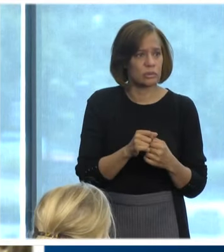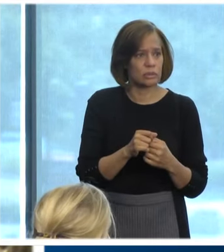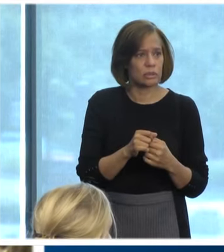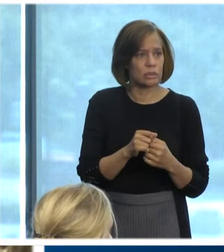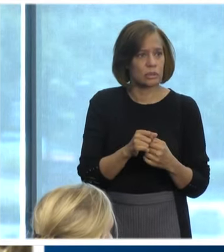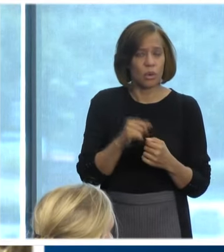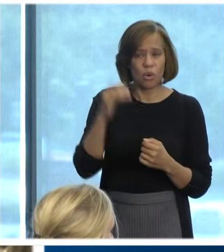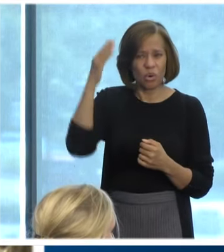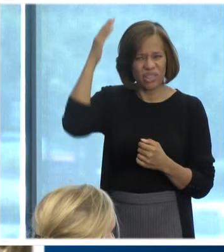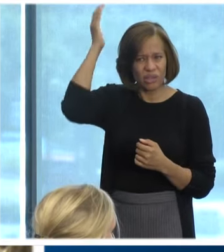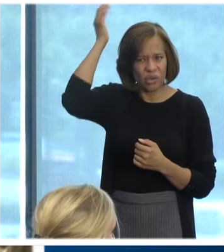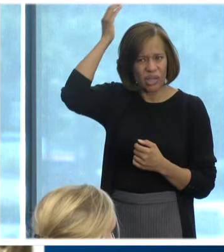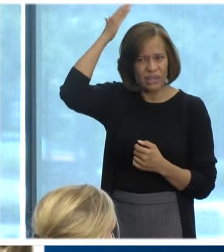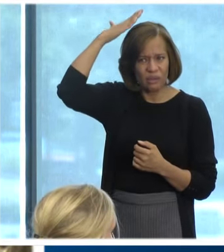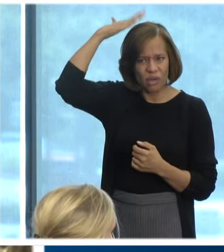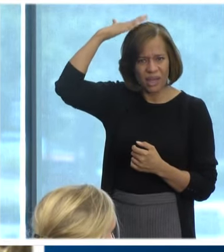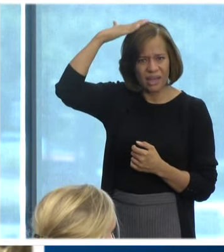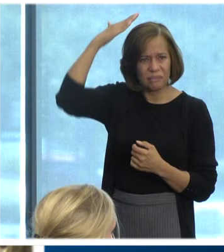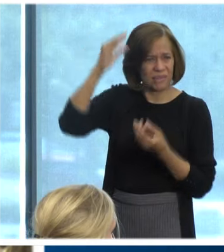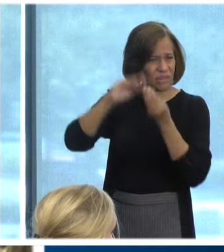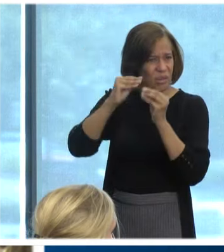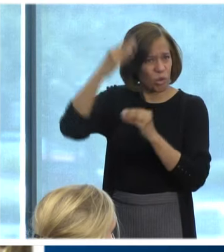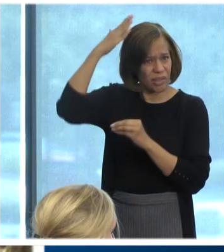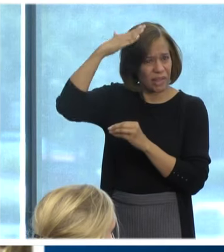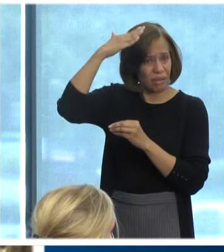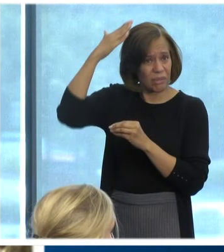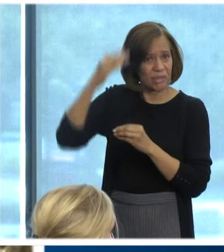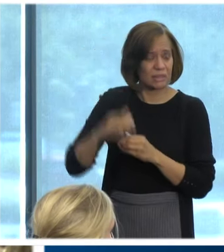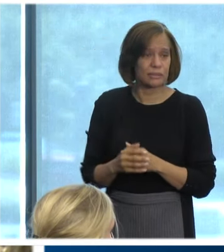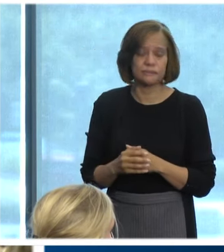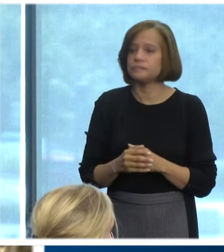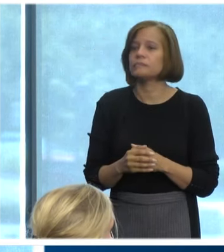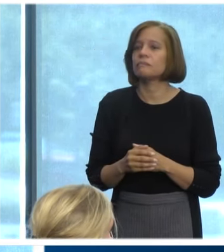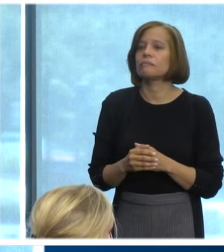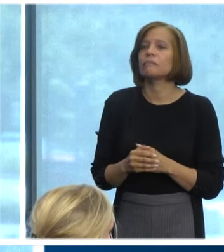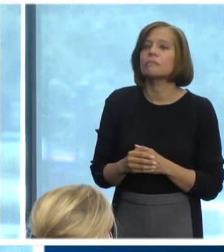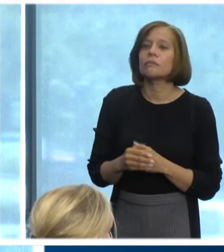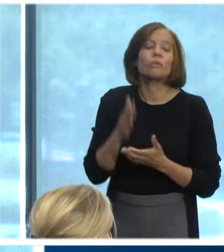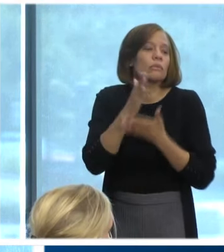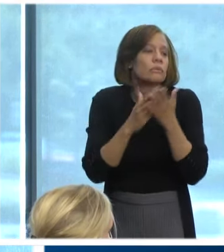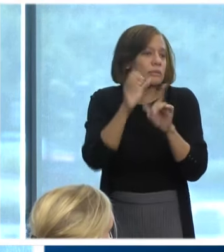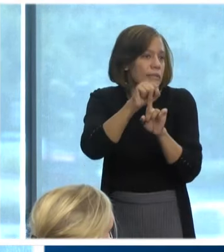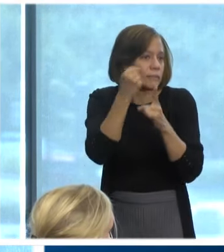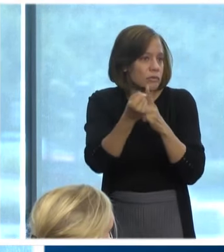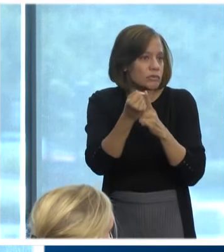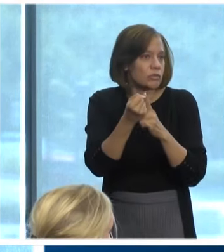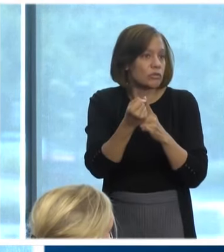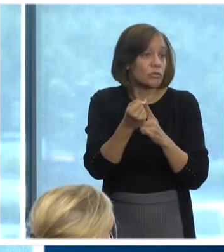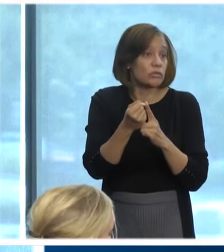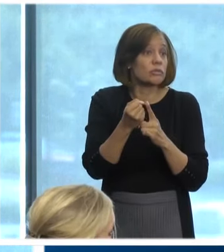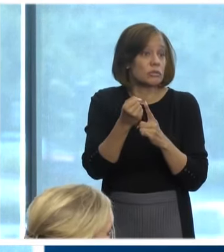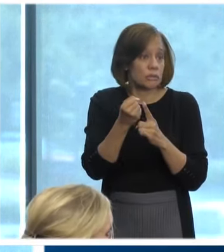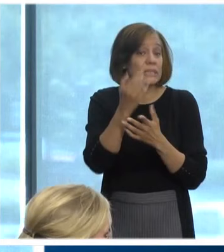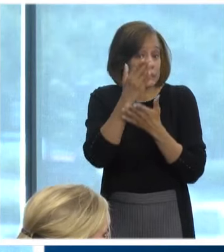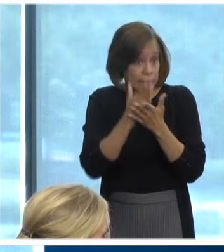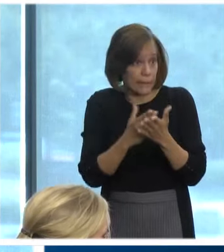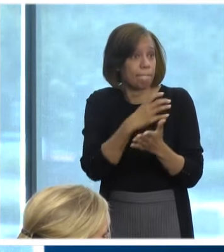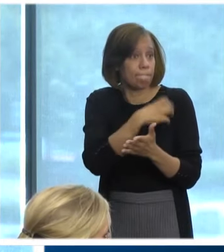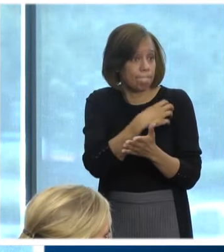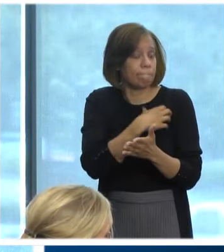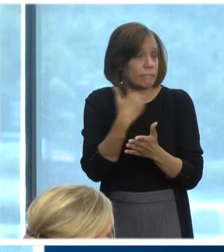on their riot helmet have their number on the helmets? There are instances where officers did have